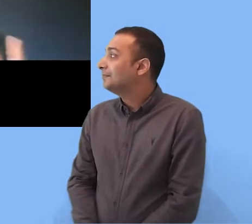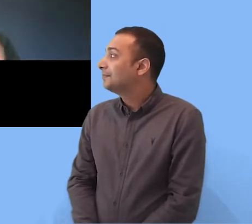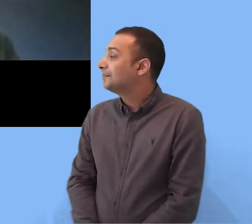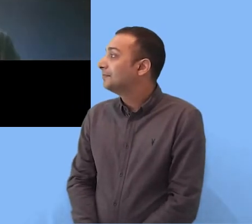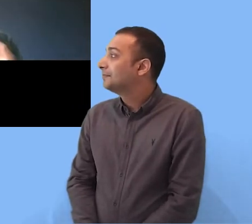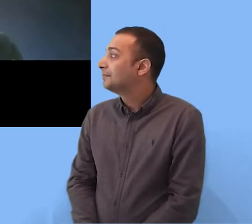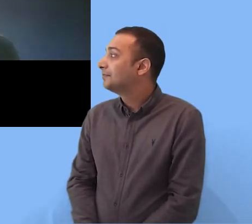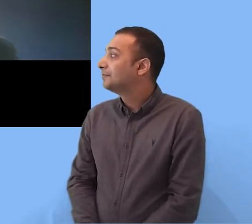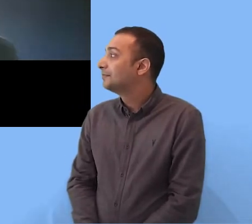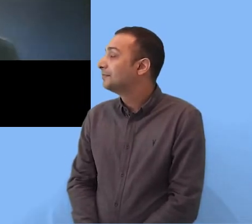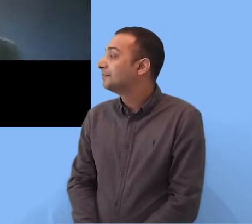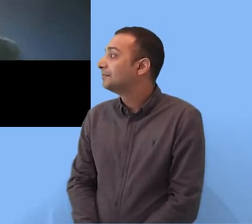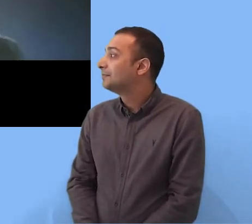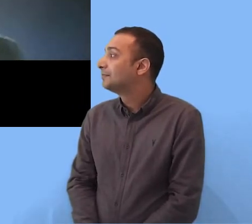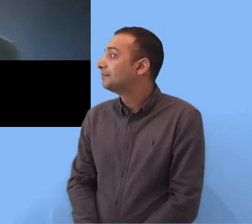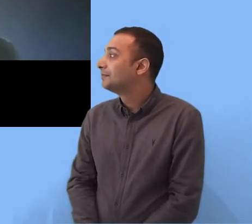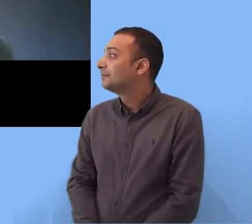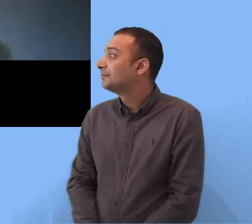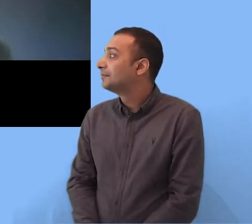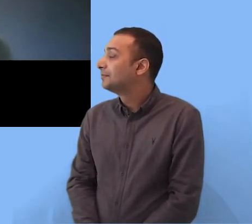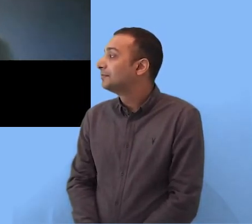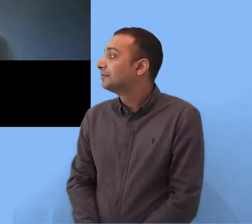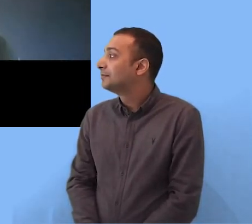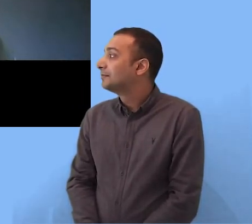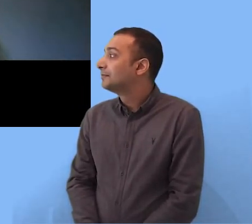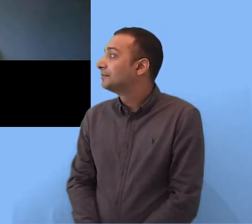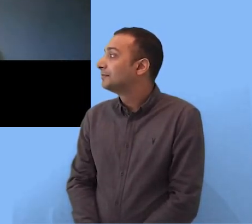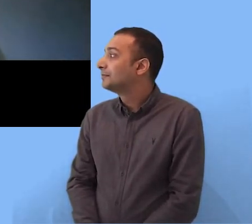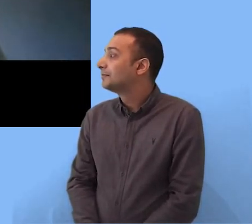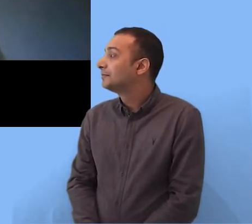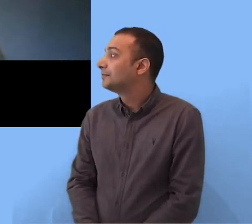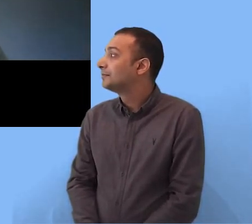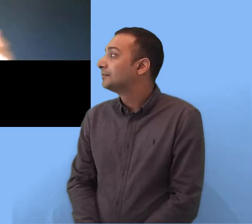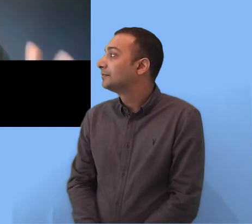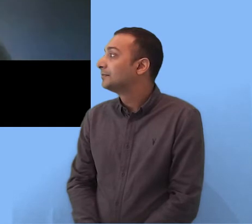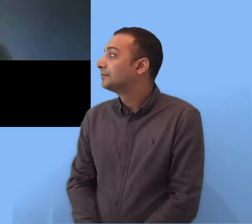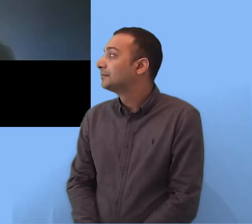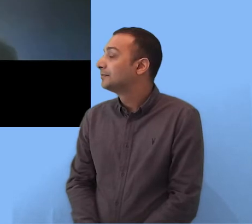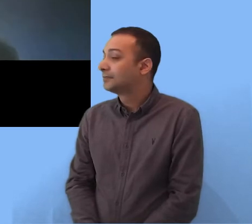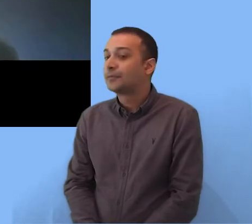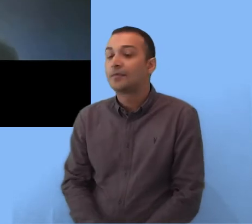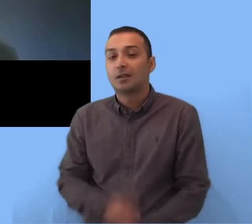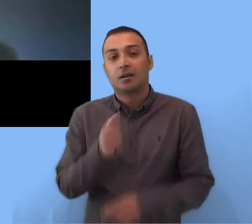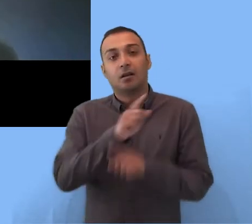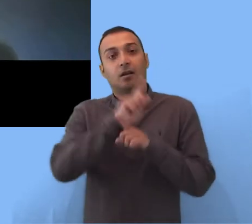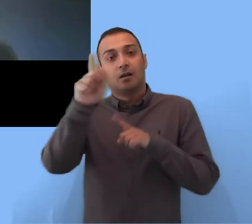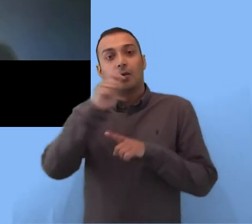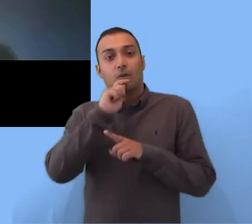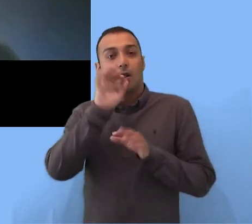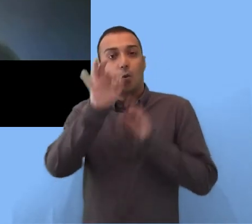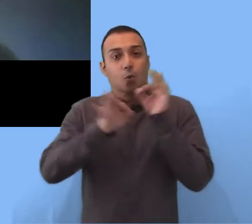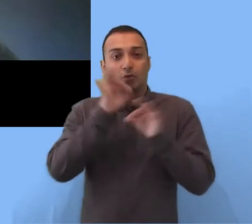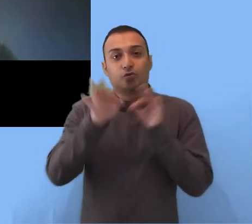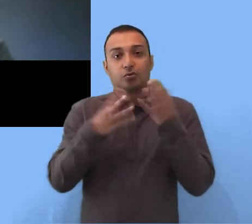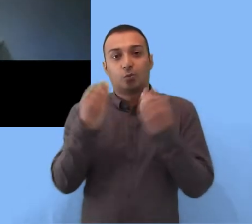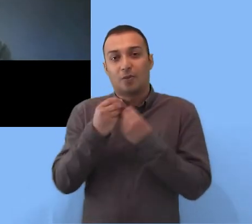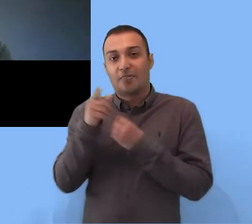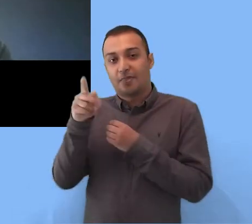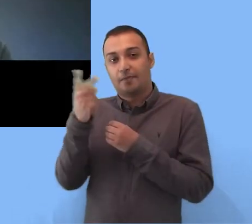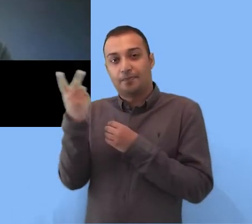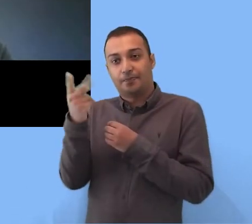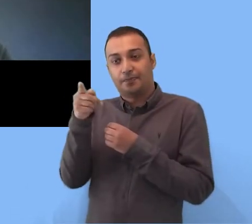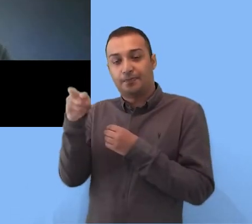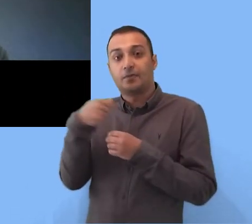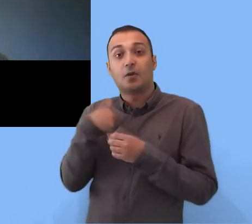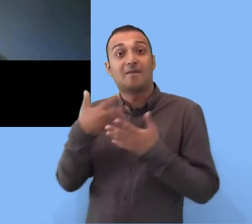If you're happy to stay with us, then we'll have Q&As with Suma and Janet, and if there's questions that link in or people keep asking you questions, then we'll come